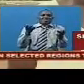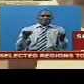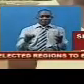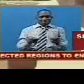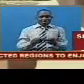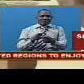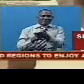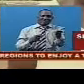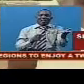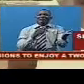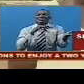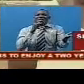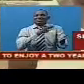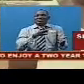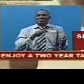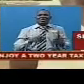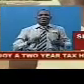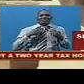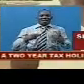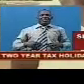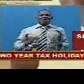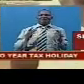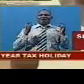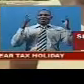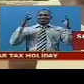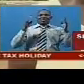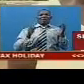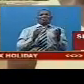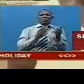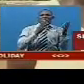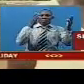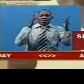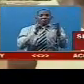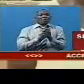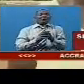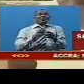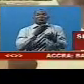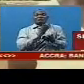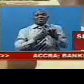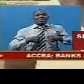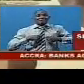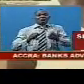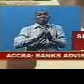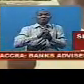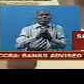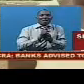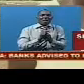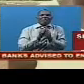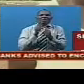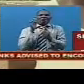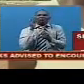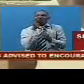They should be evicted. Children are endangered when they are exposed to these hazards. When we wash our clothes, they become dirty